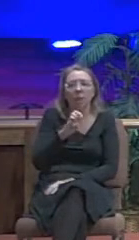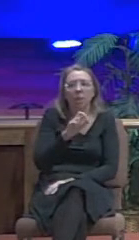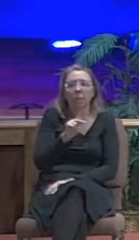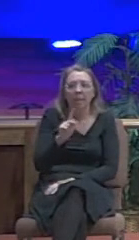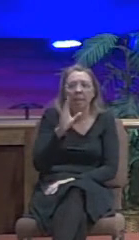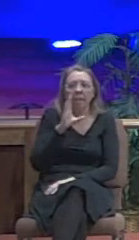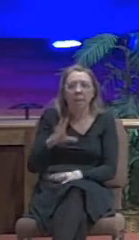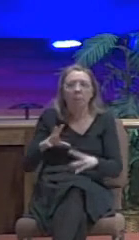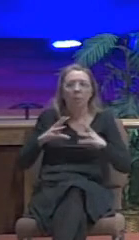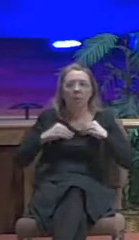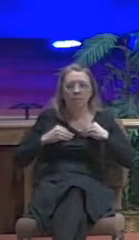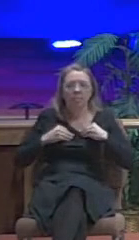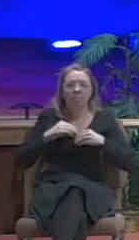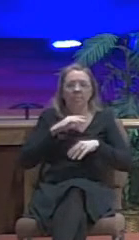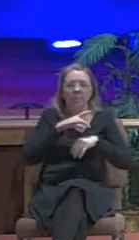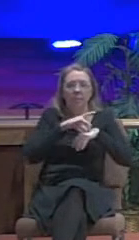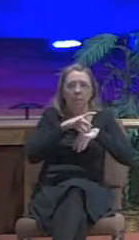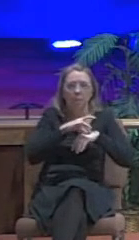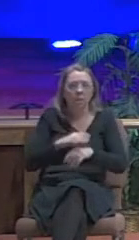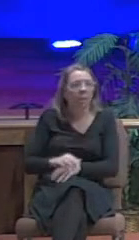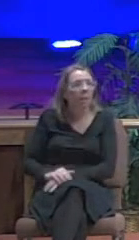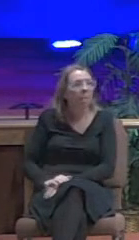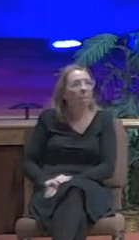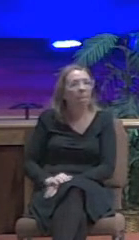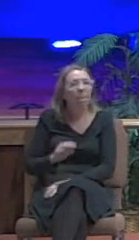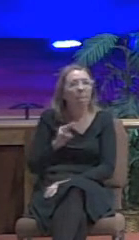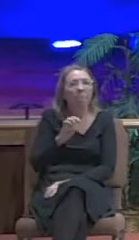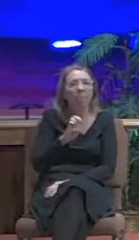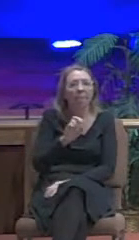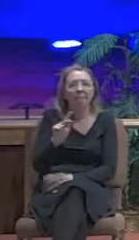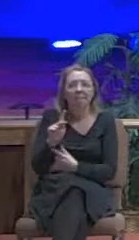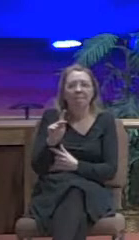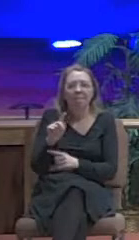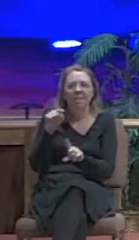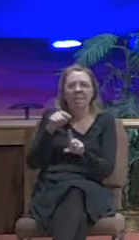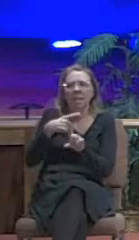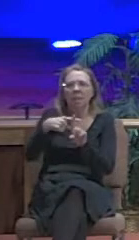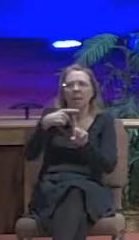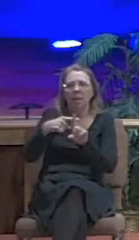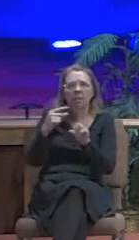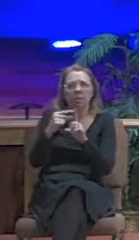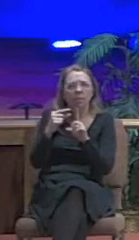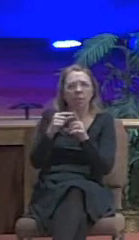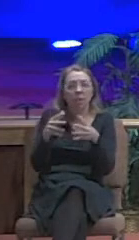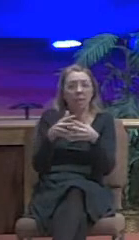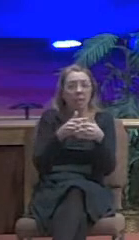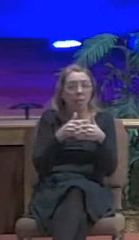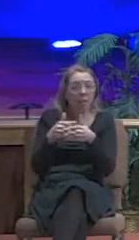How do you think the word meek is a positive word in our American culture?